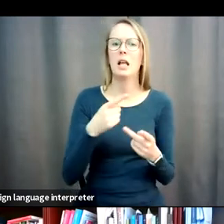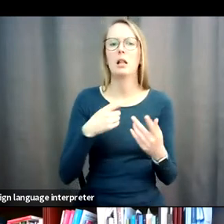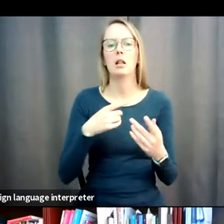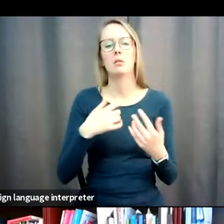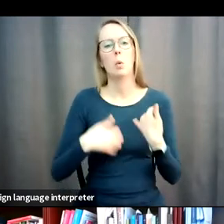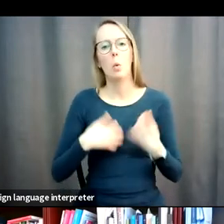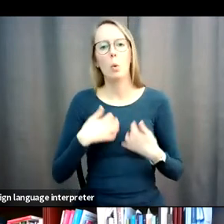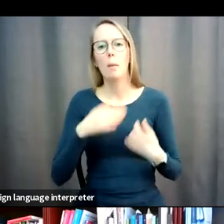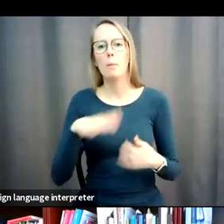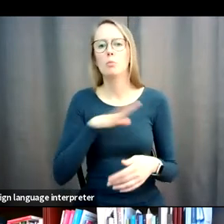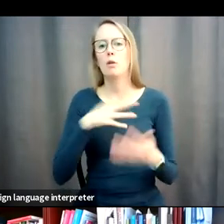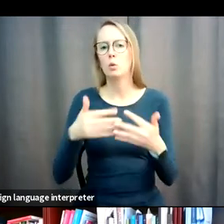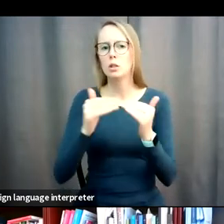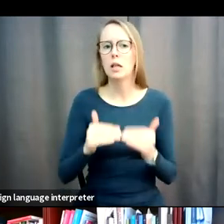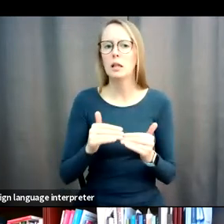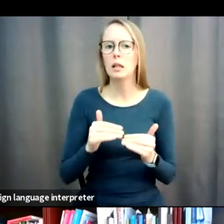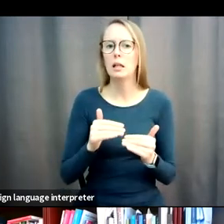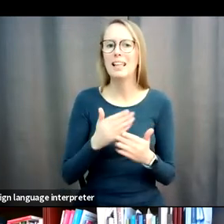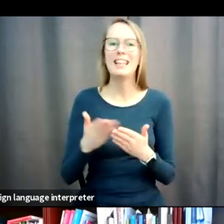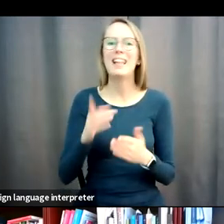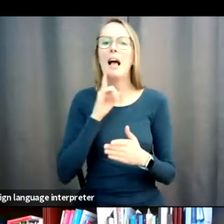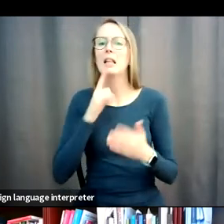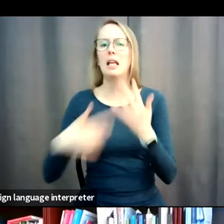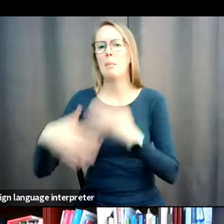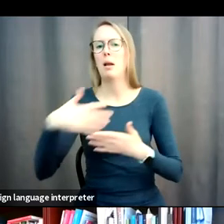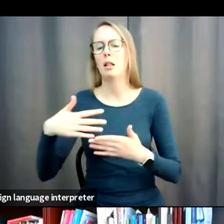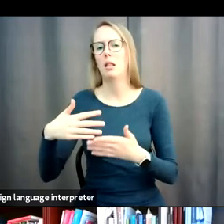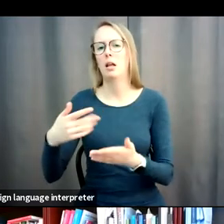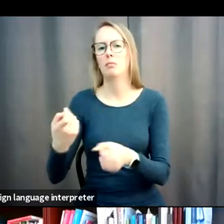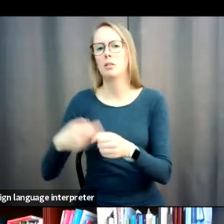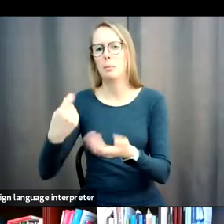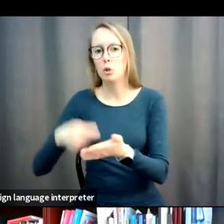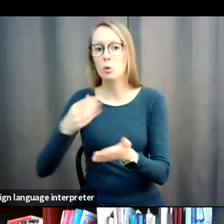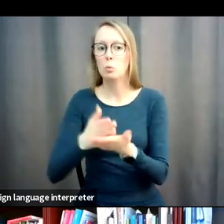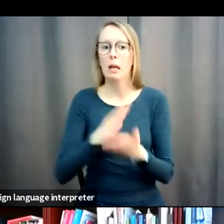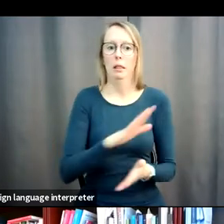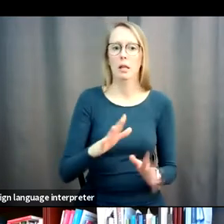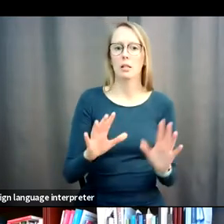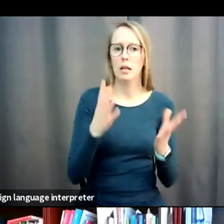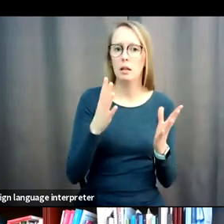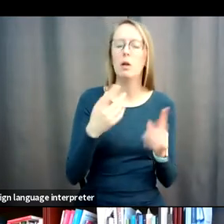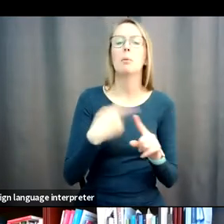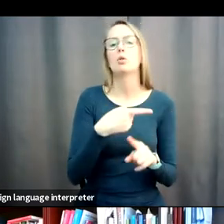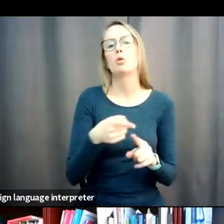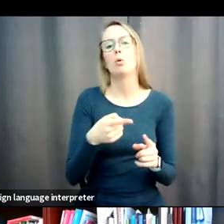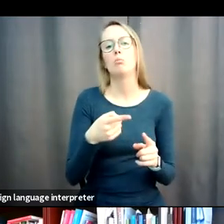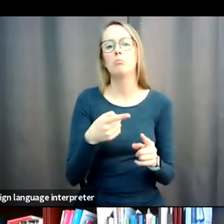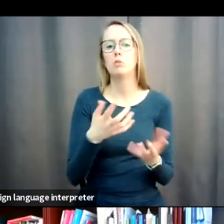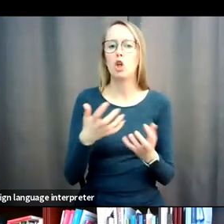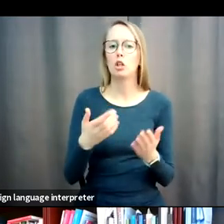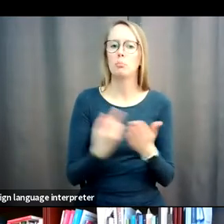children with disabilities are not systematically involved in decisions concerning their lives and that they lack opportunities